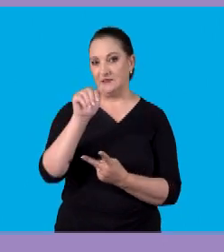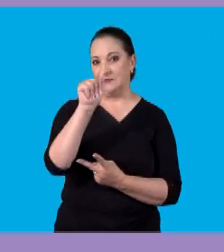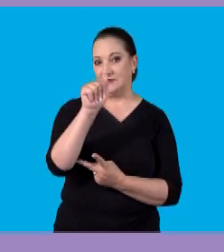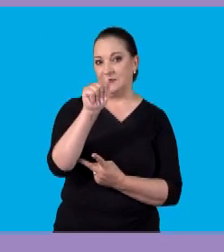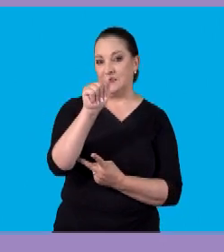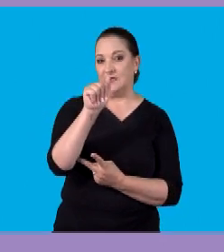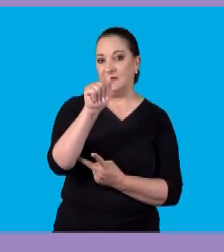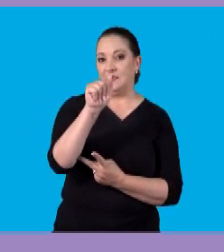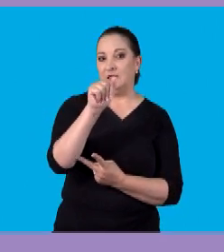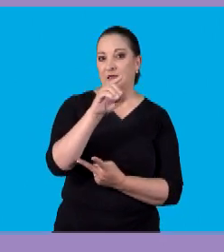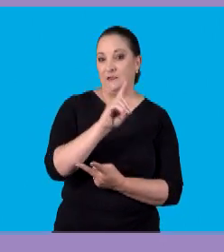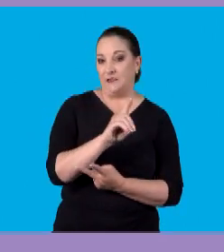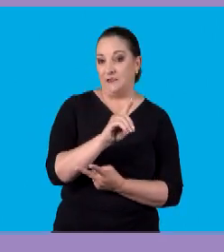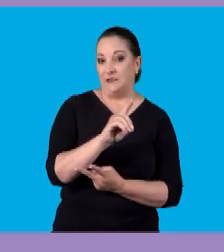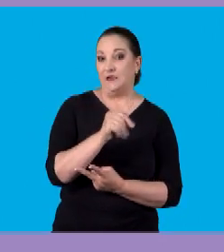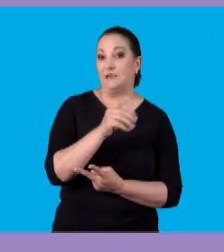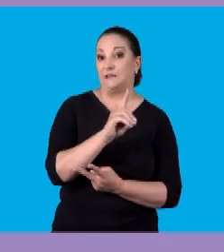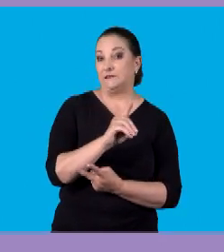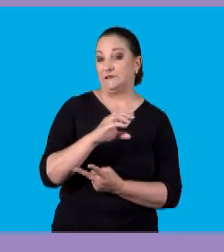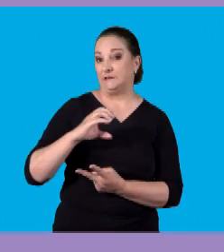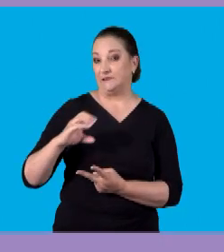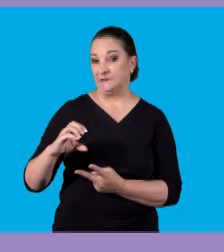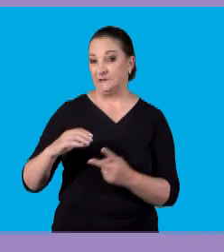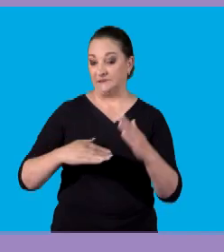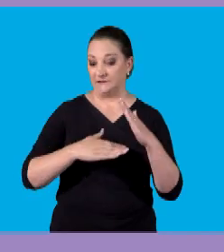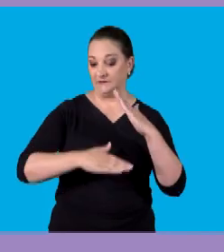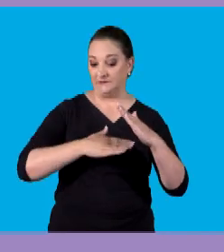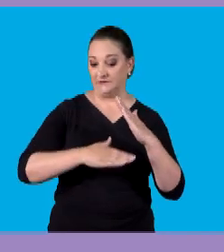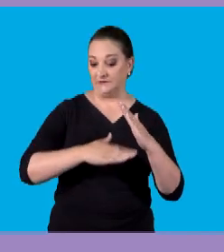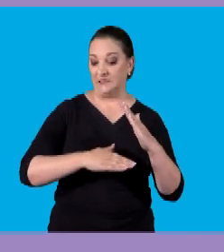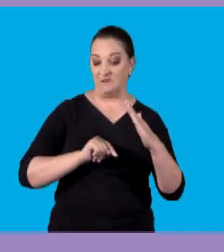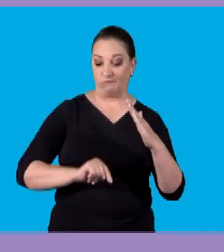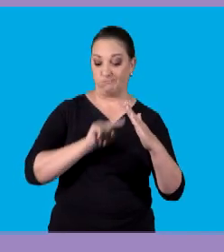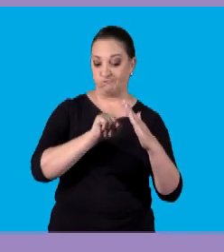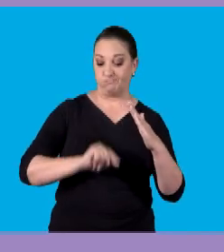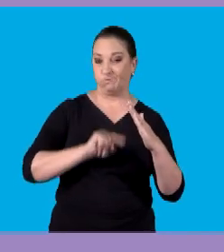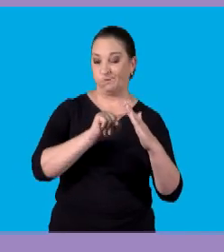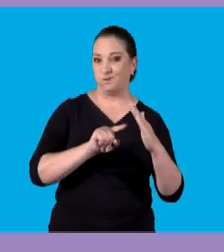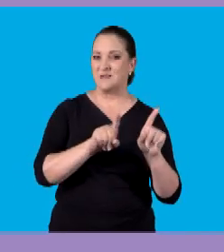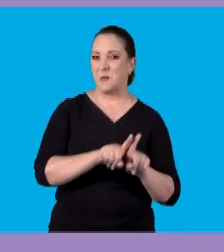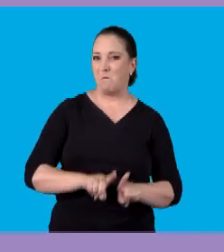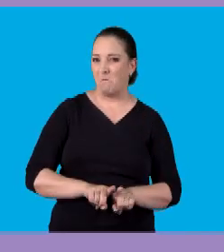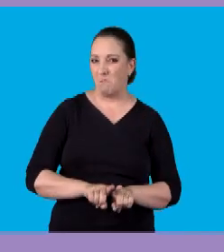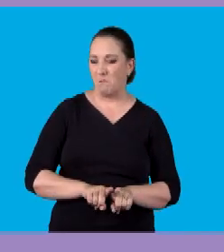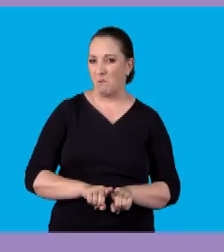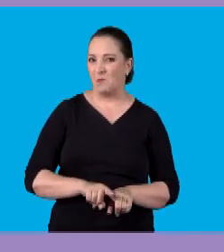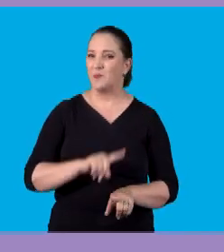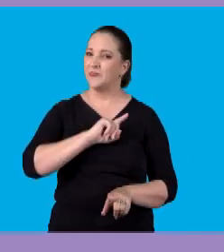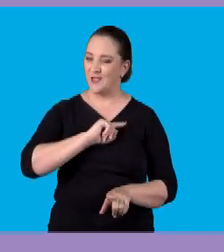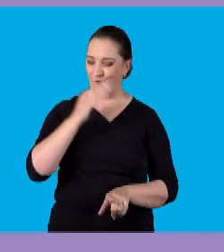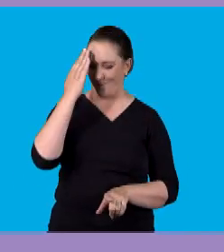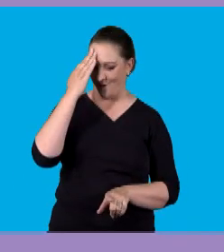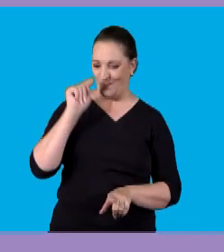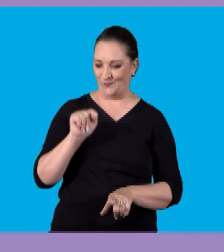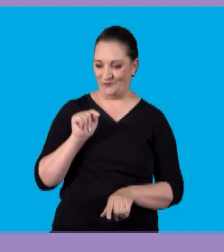AD and DC. So because of AD and DC, they are equal, which means they form an